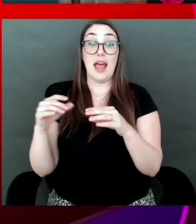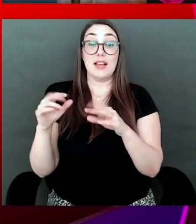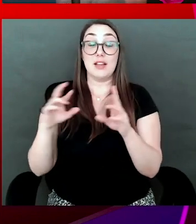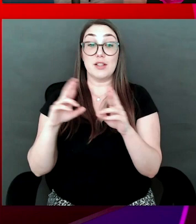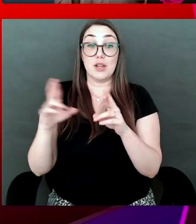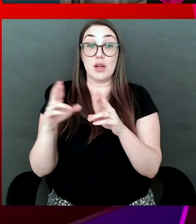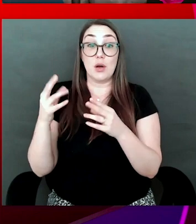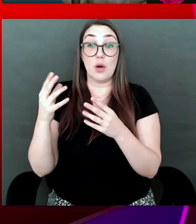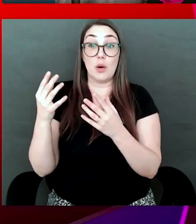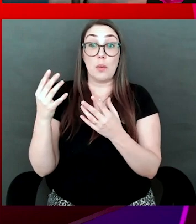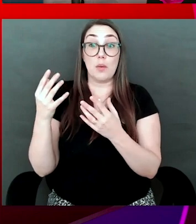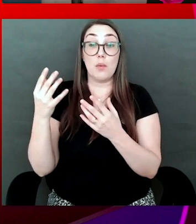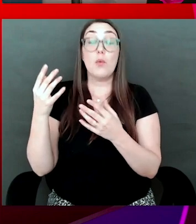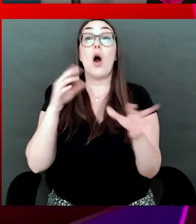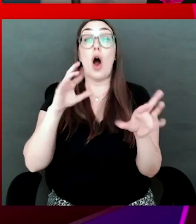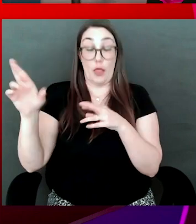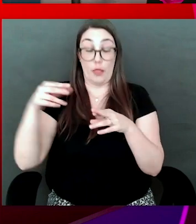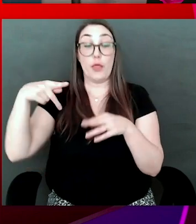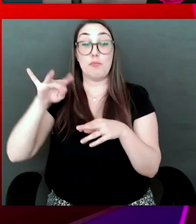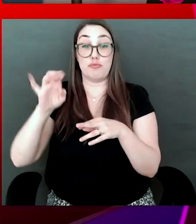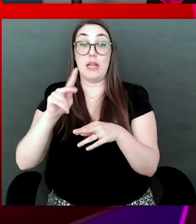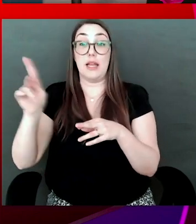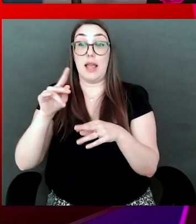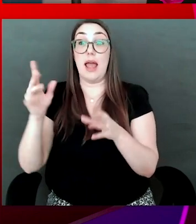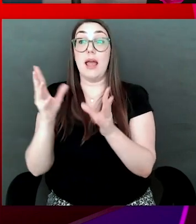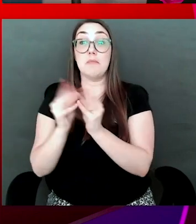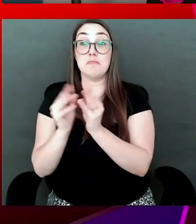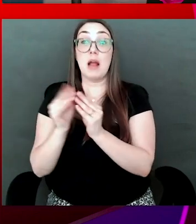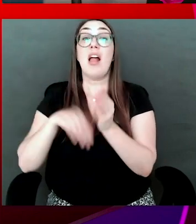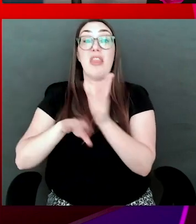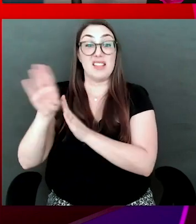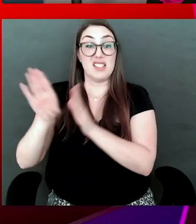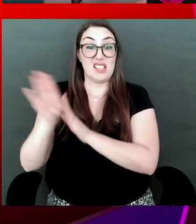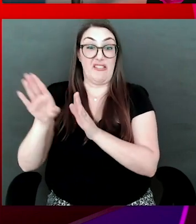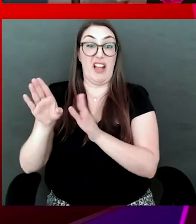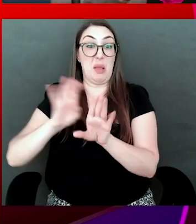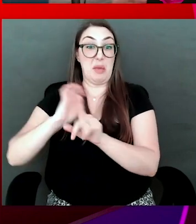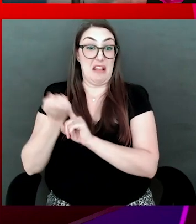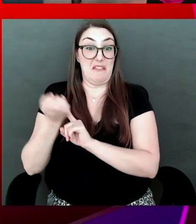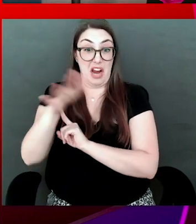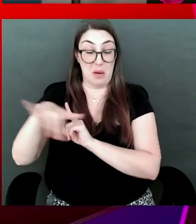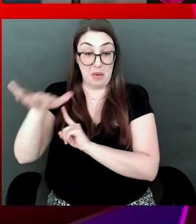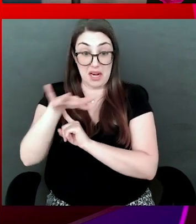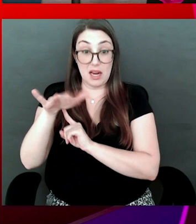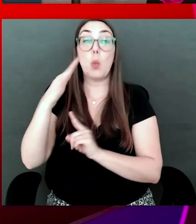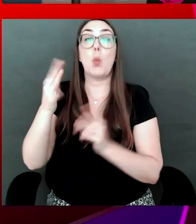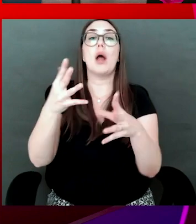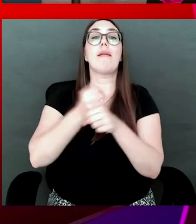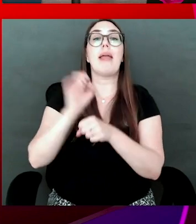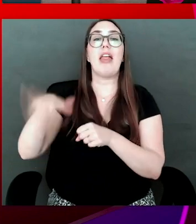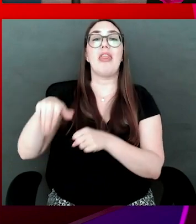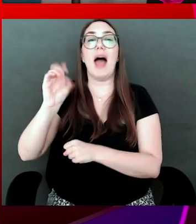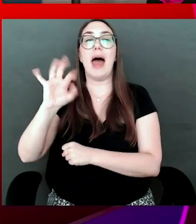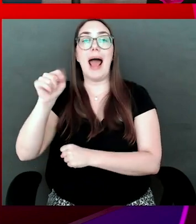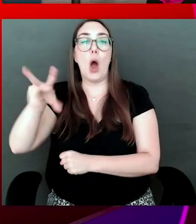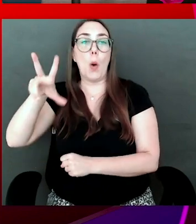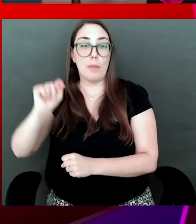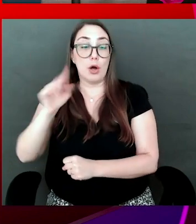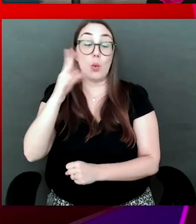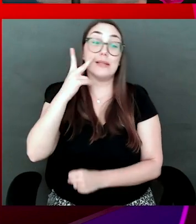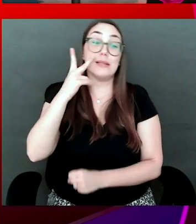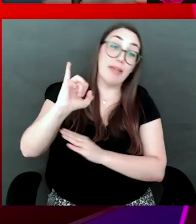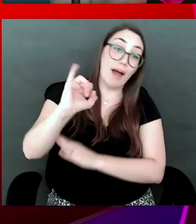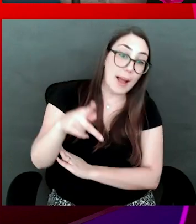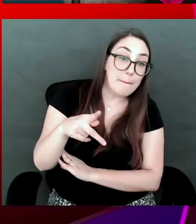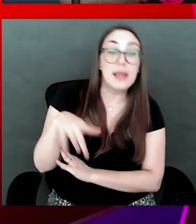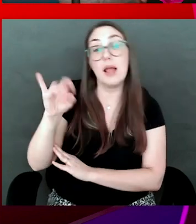free game server process, which is essentially our local development environment here. And we'll get the output of that. So we'll see the IP and the port, and these